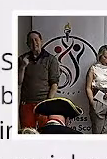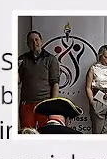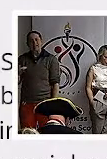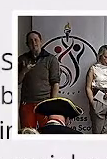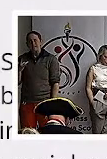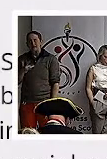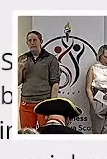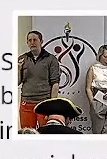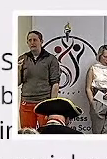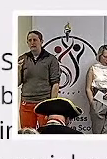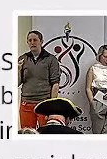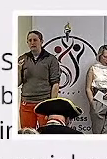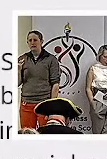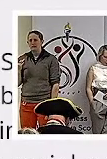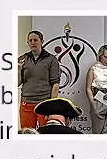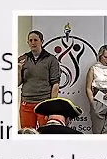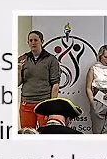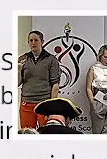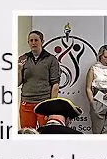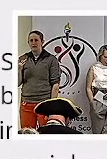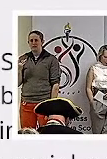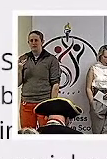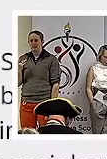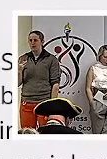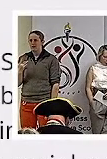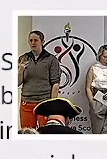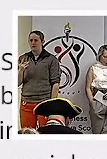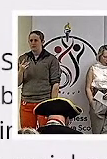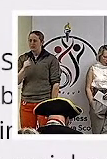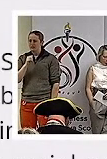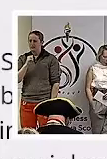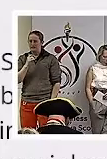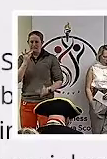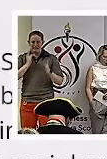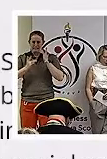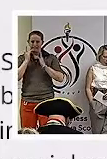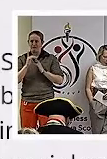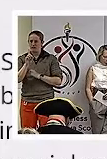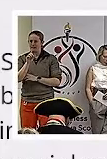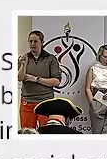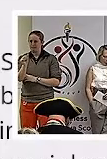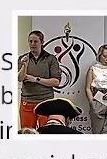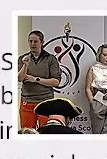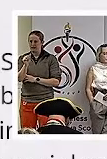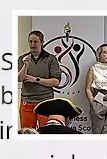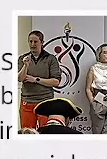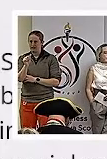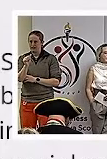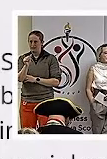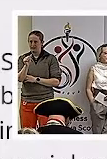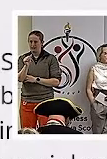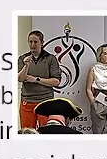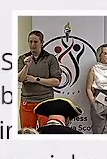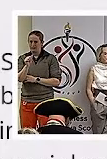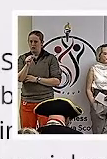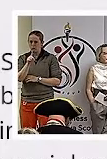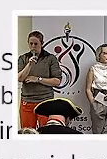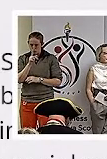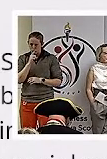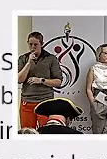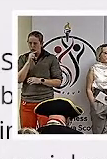of disabled people actually helping those in our institutions, like